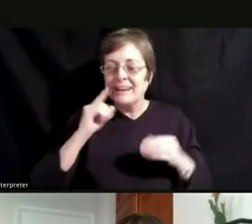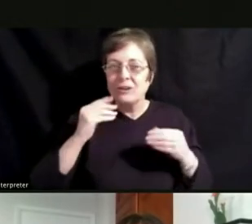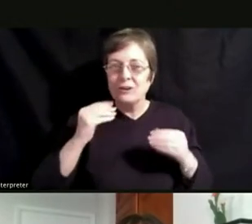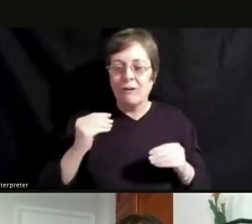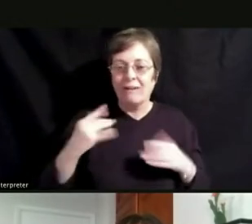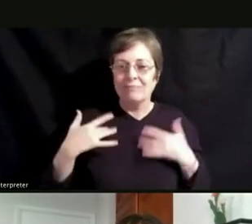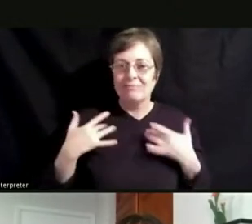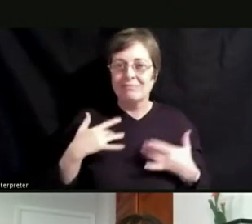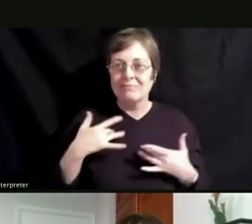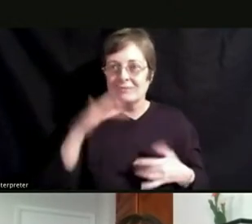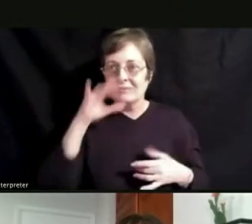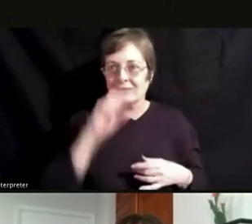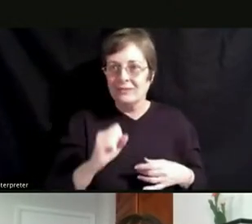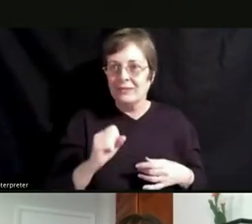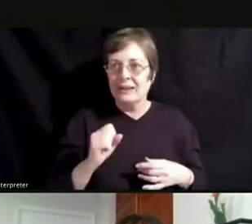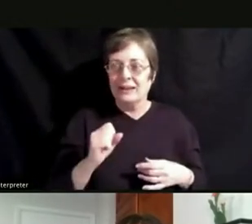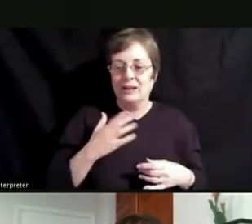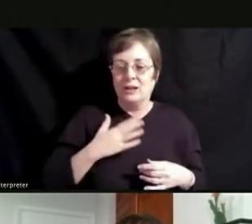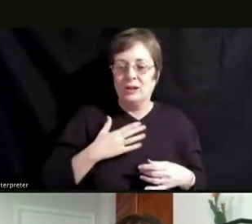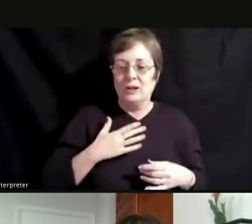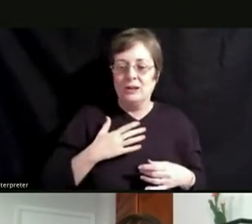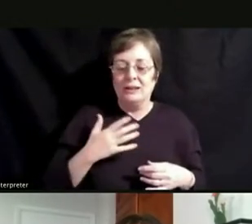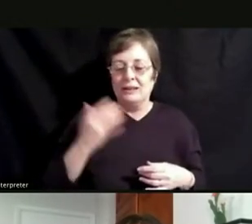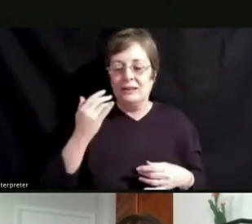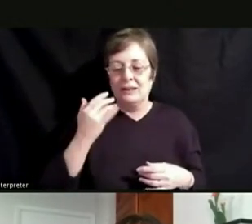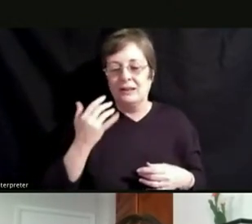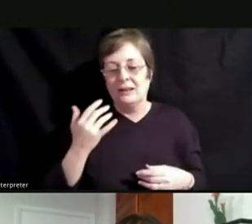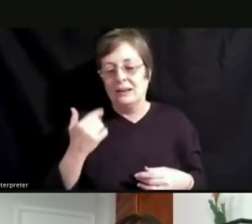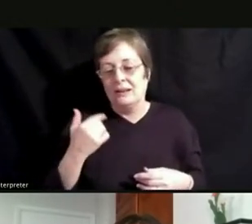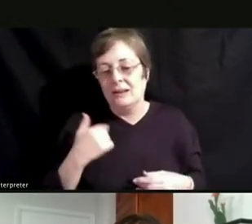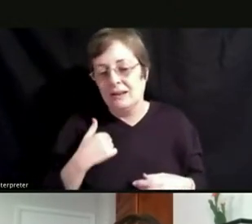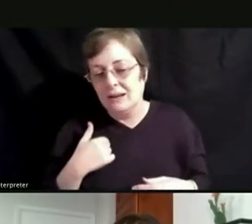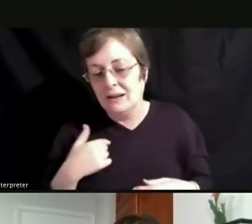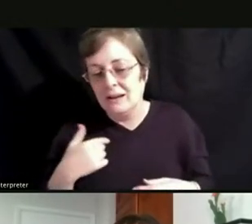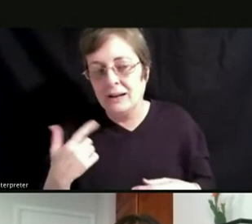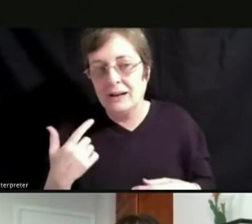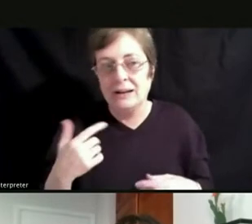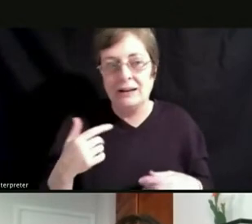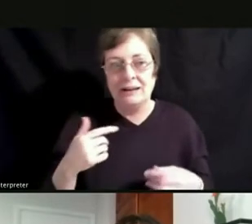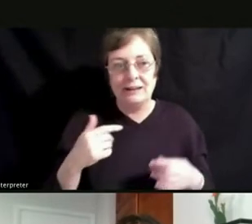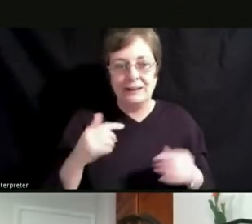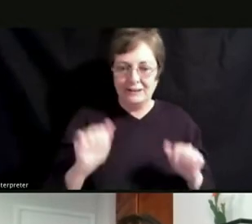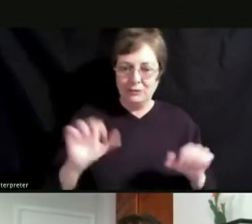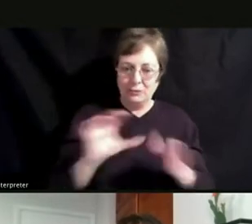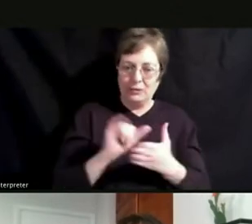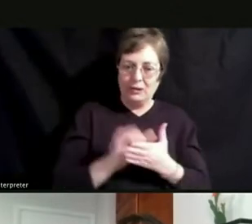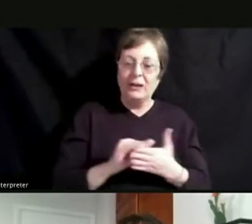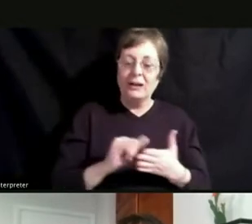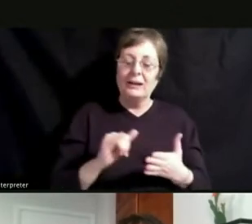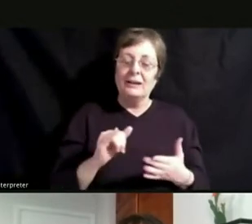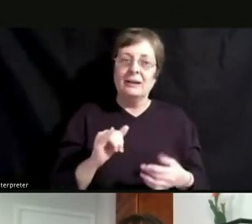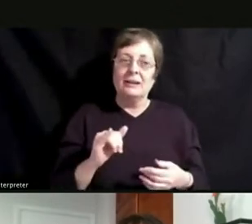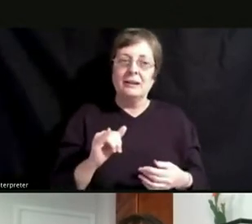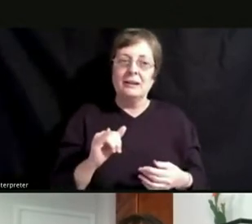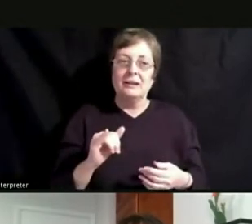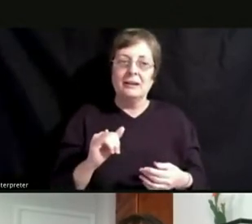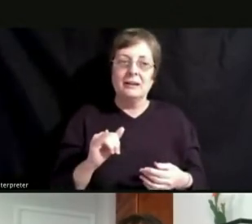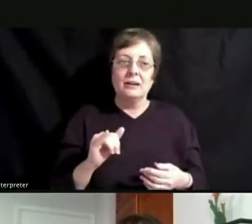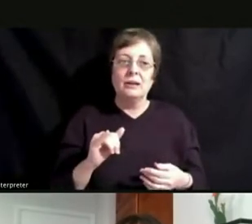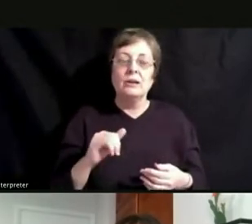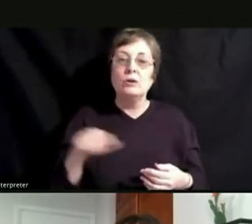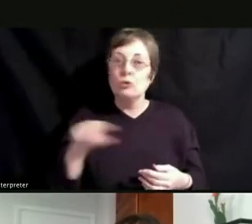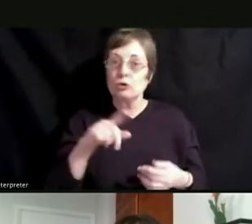something that I would have done in my garage if I had the ability to do that. And I think that's, you know, something we should all aim for. Whatever you want to